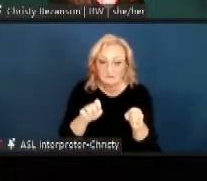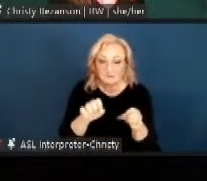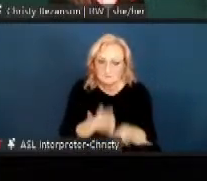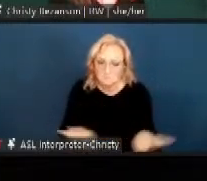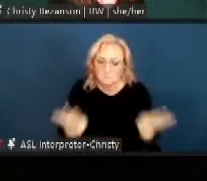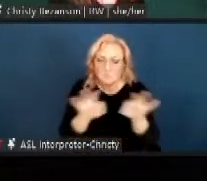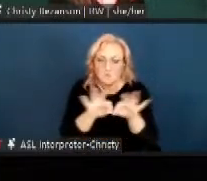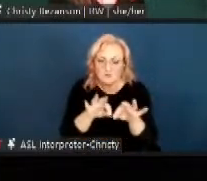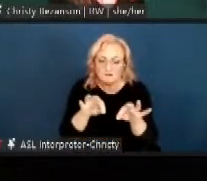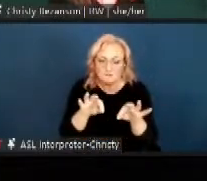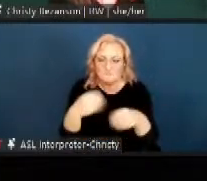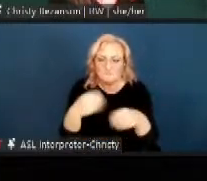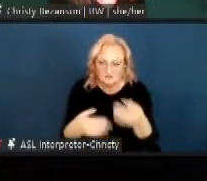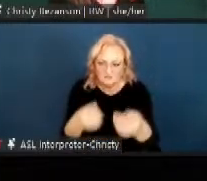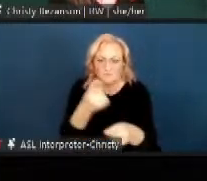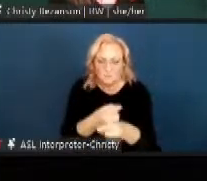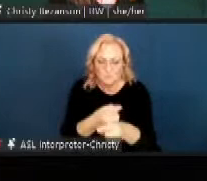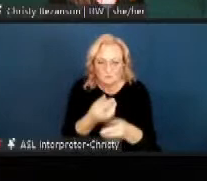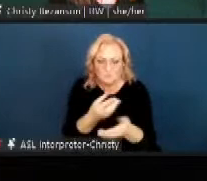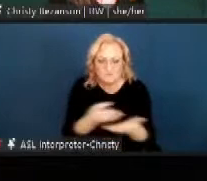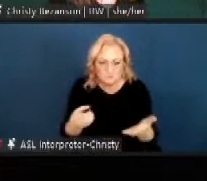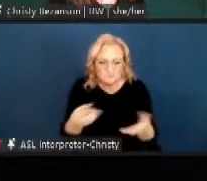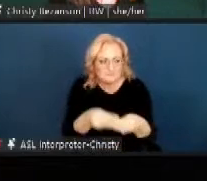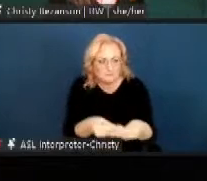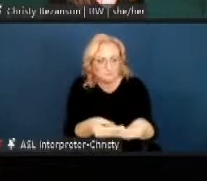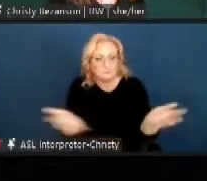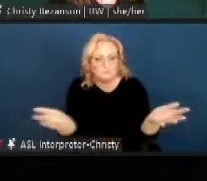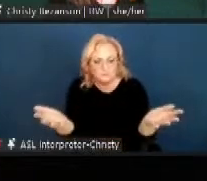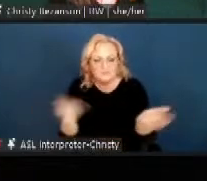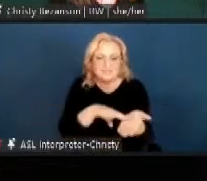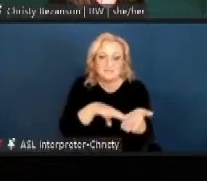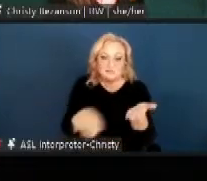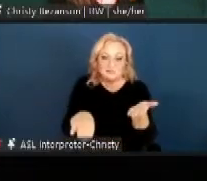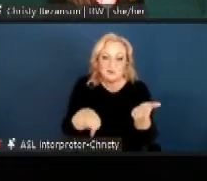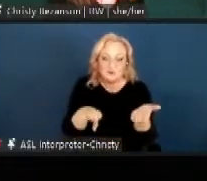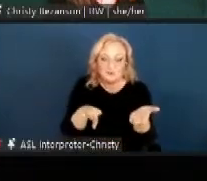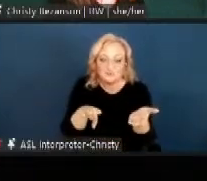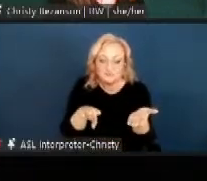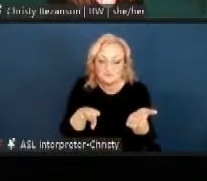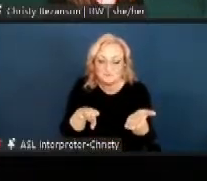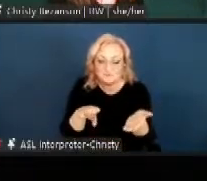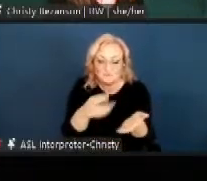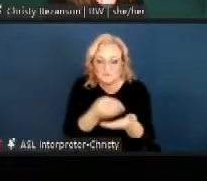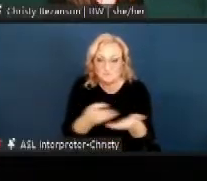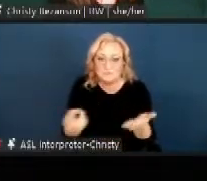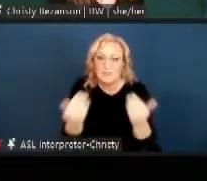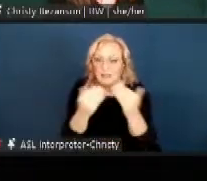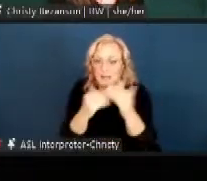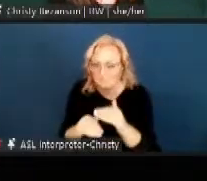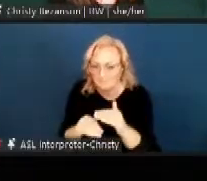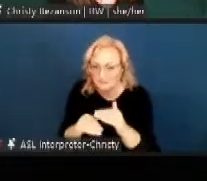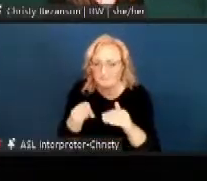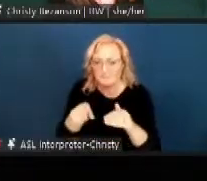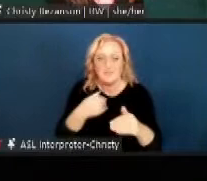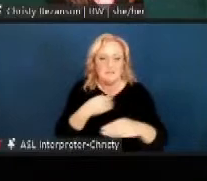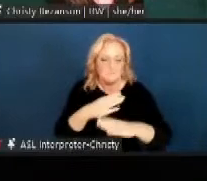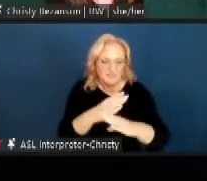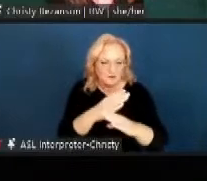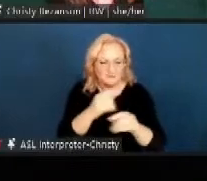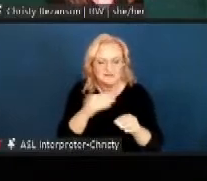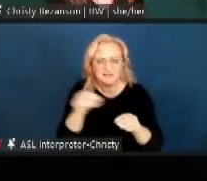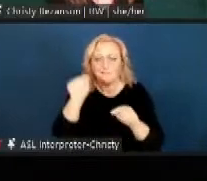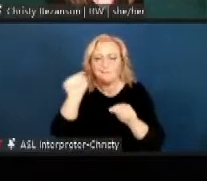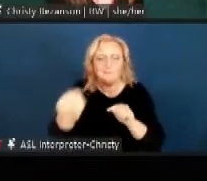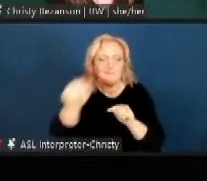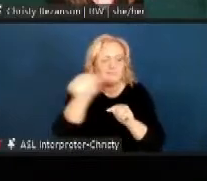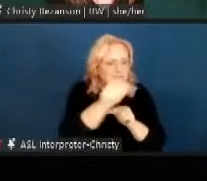resources need to be created and distributed. Discharge resources are limited, they have barriers, and they're scattered, requiring increased